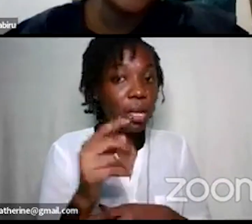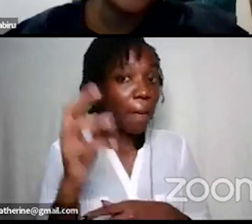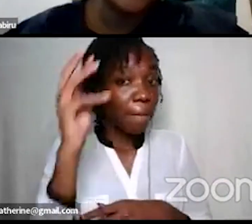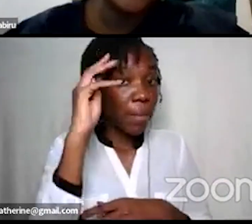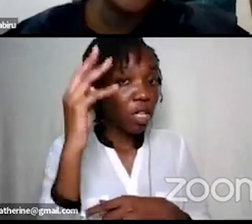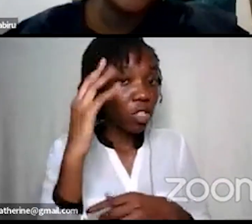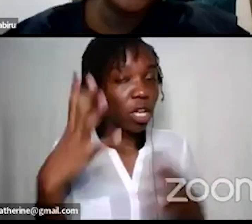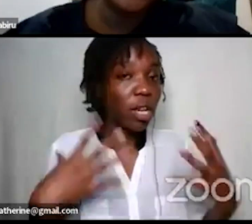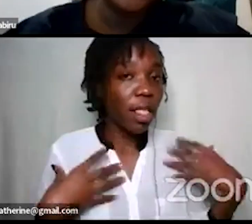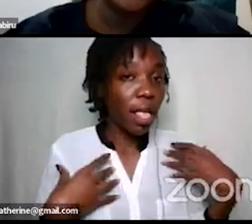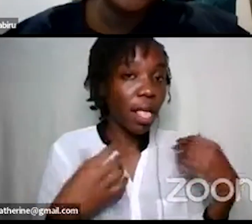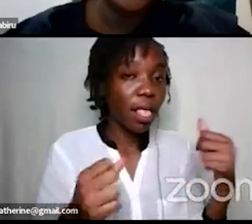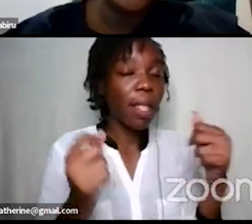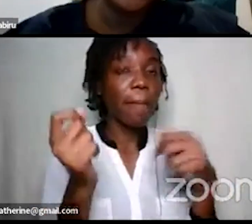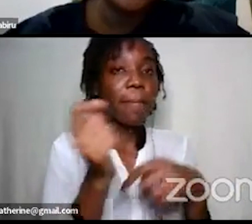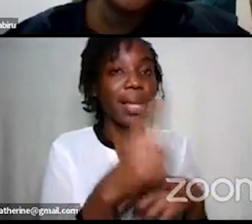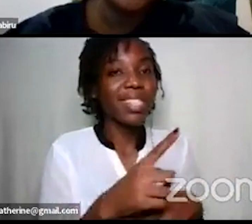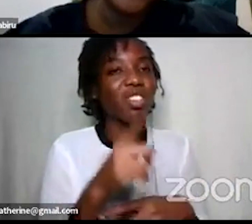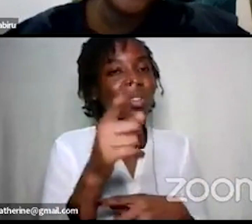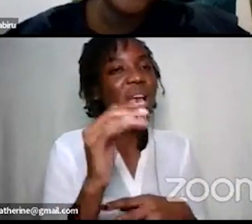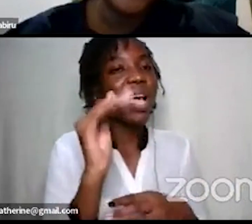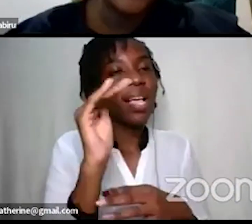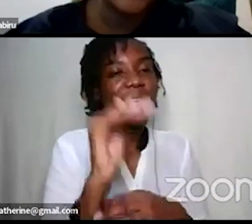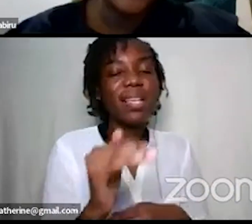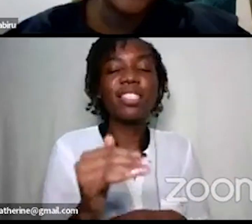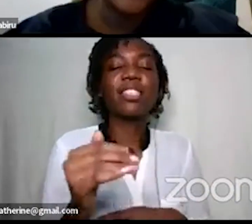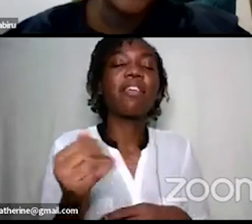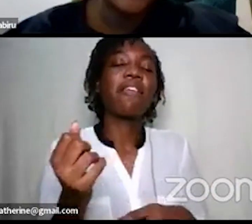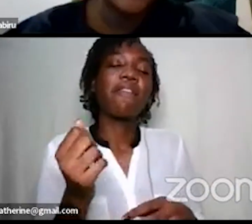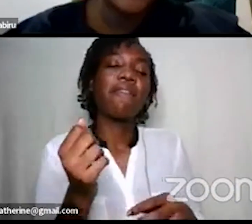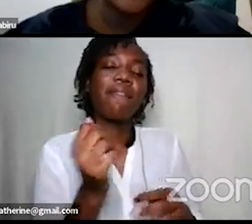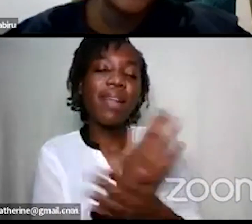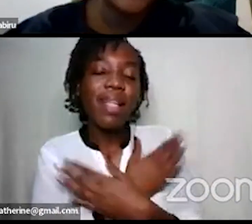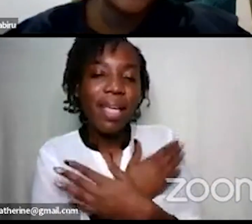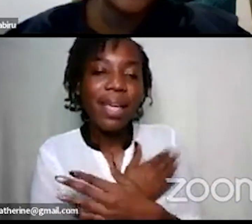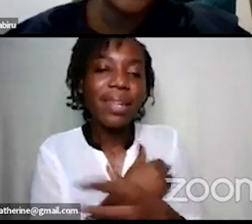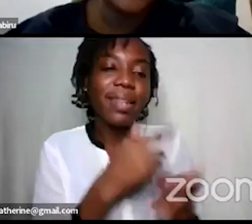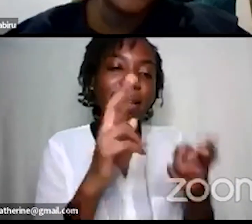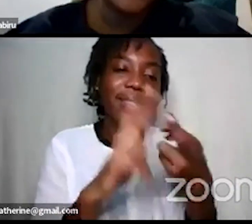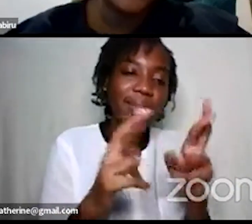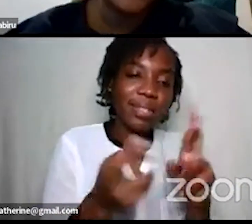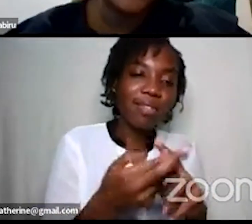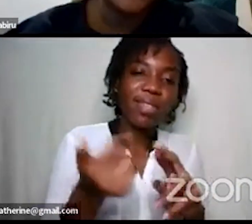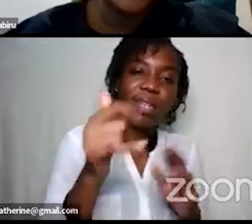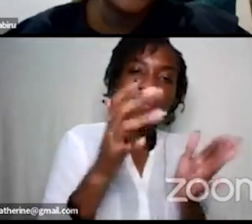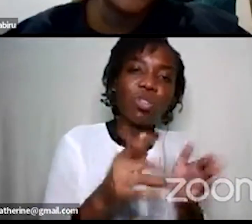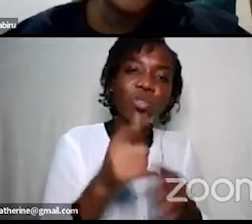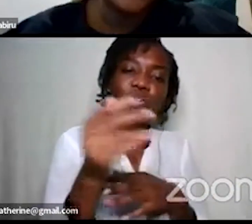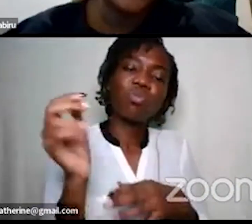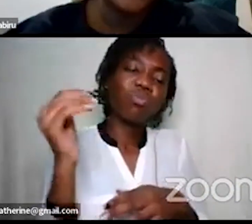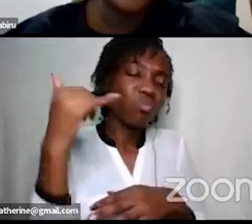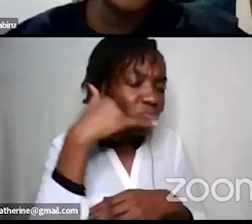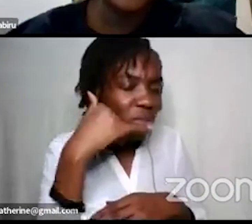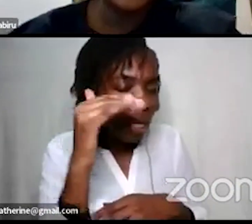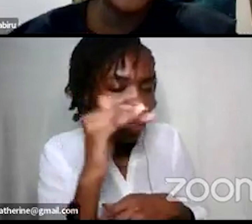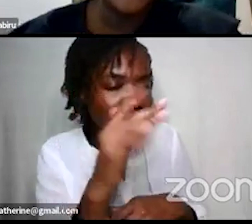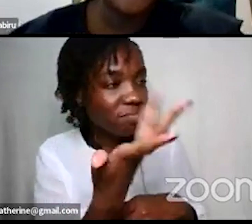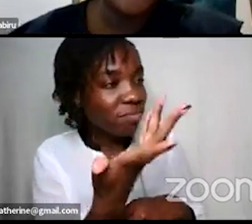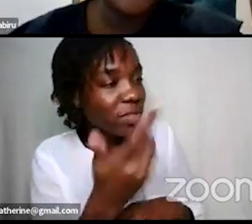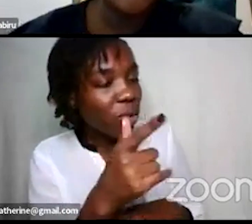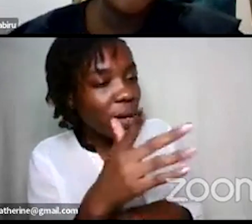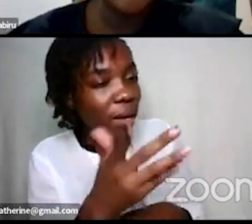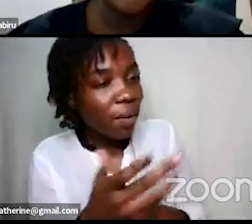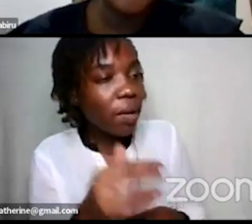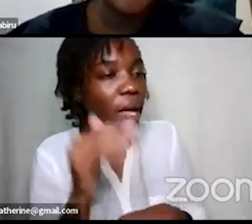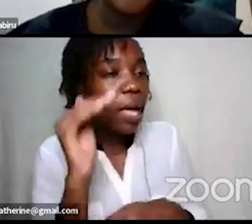is the Mental Health Month. Please make sure that you ask a colleague, a friend, a relative, Just find out how they are doing, how they are coping with issues, and ask them